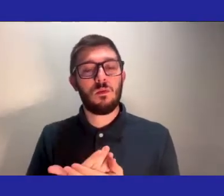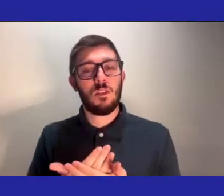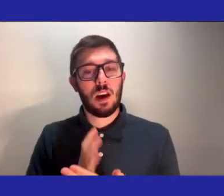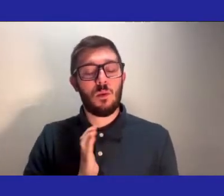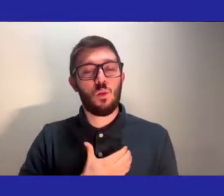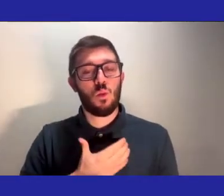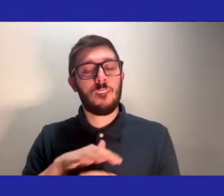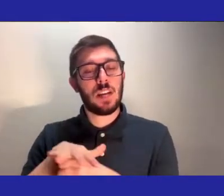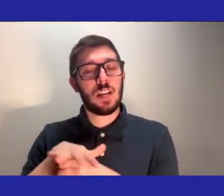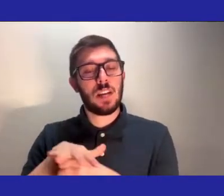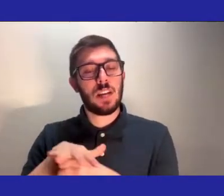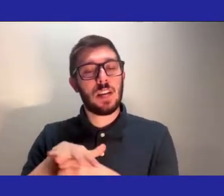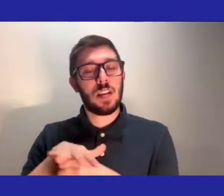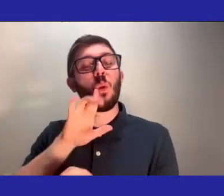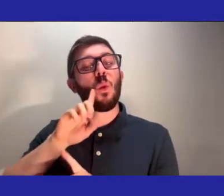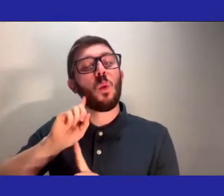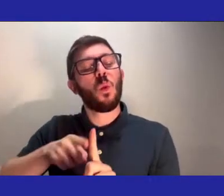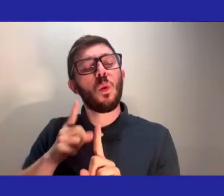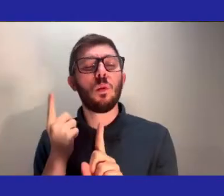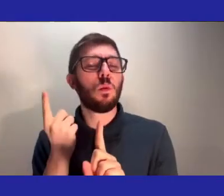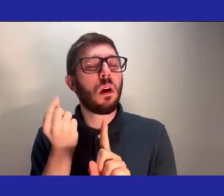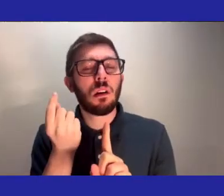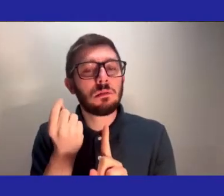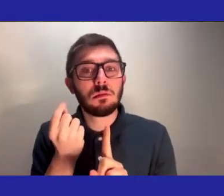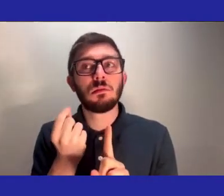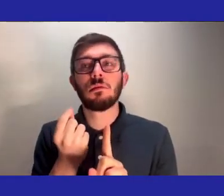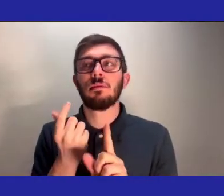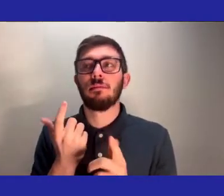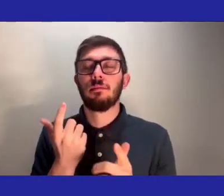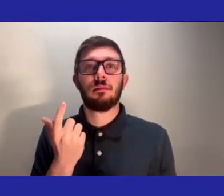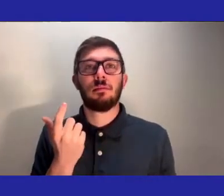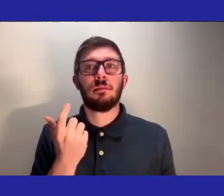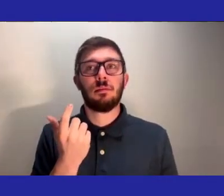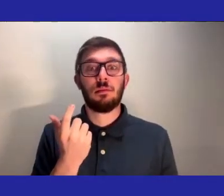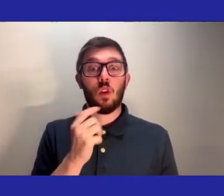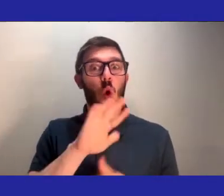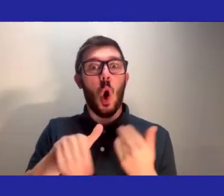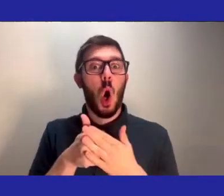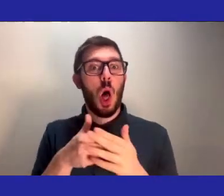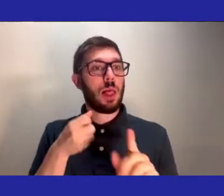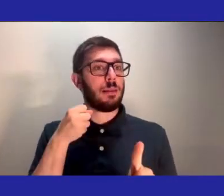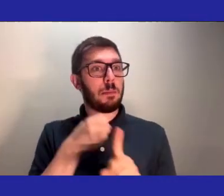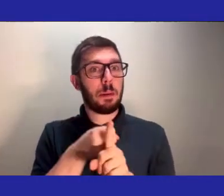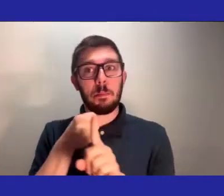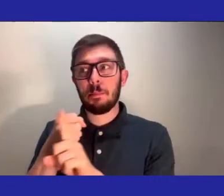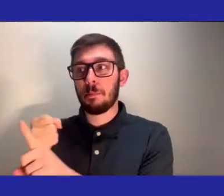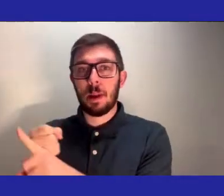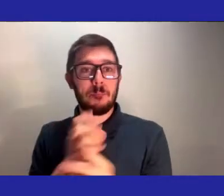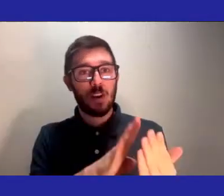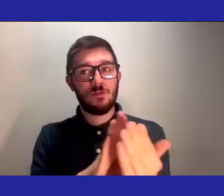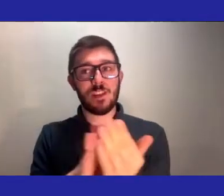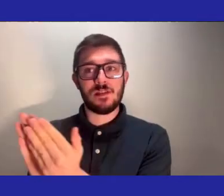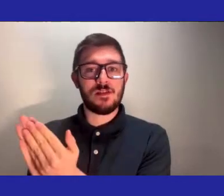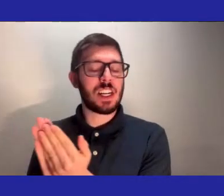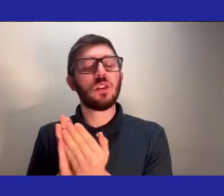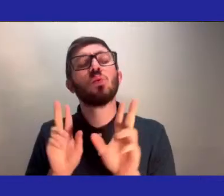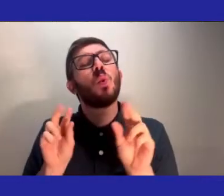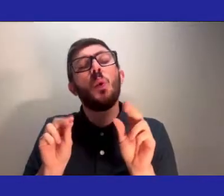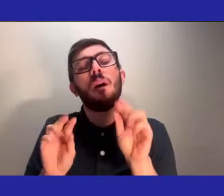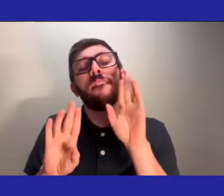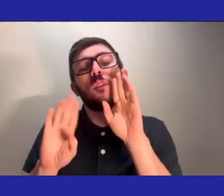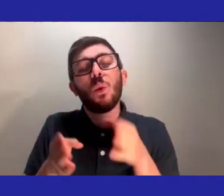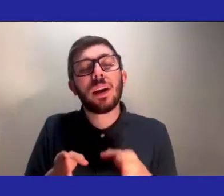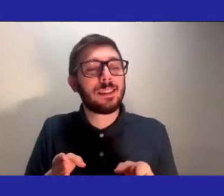the facilities is not to do every facility big bang, is to focus on high print areas. So we started